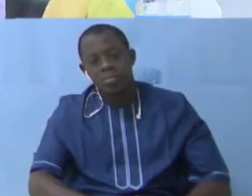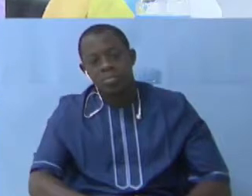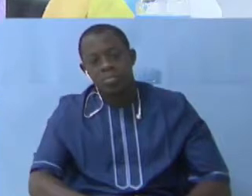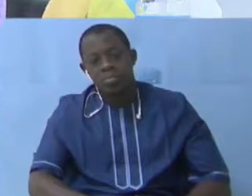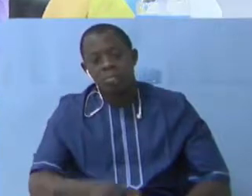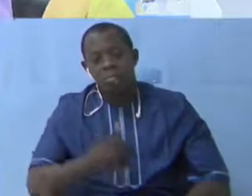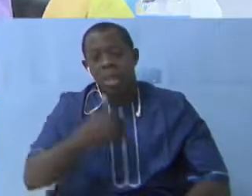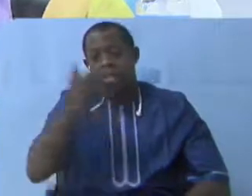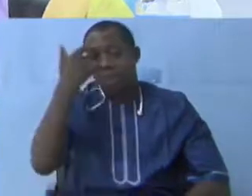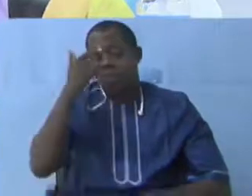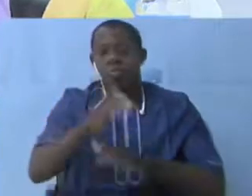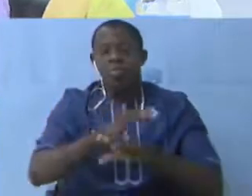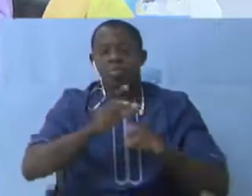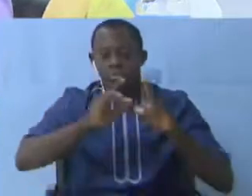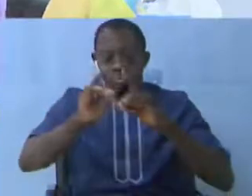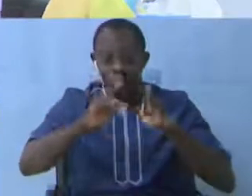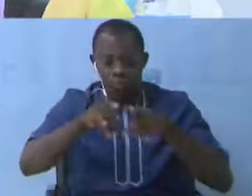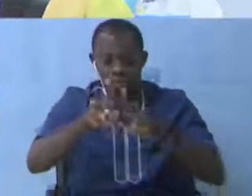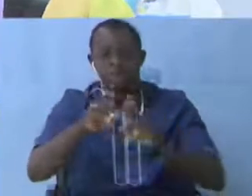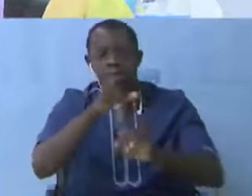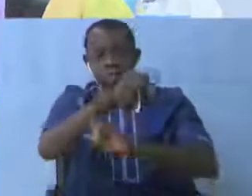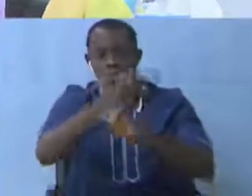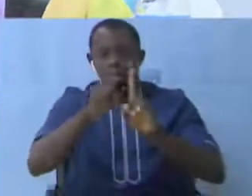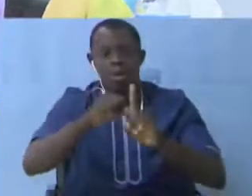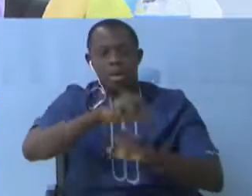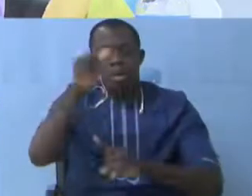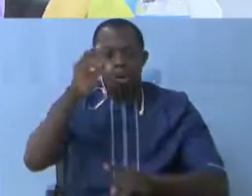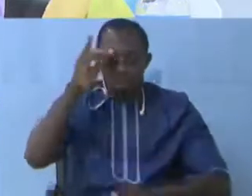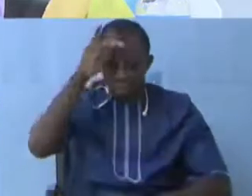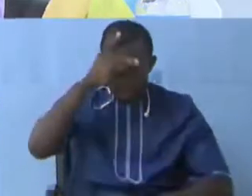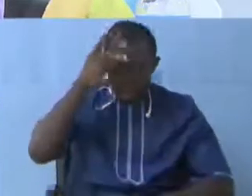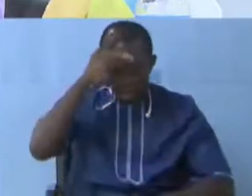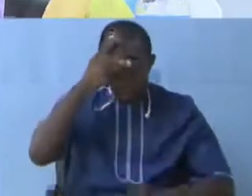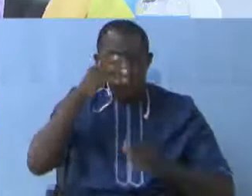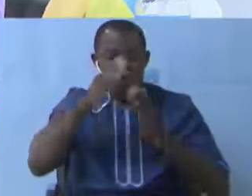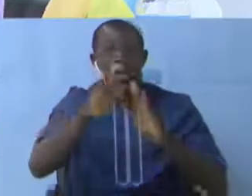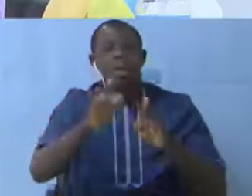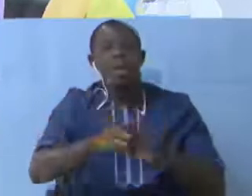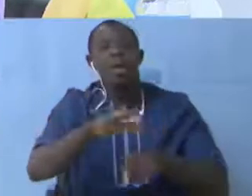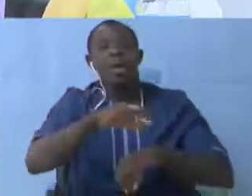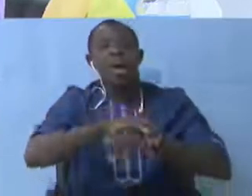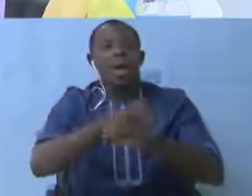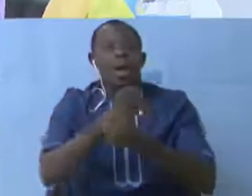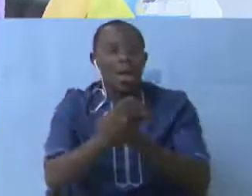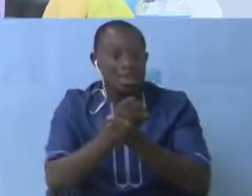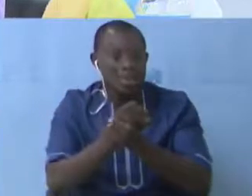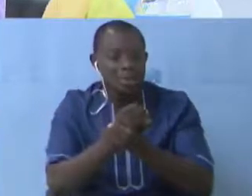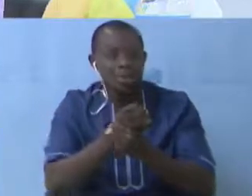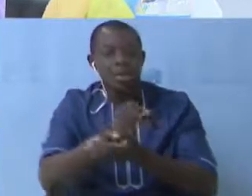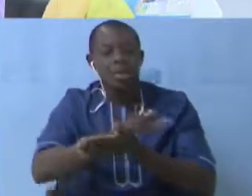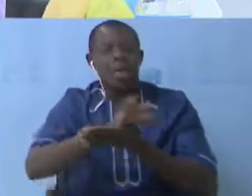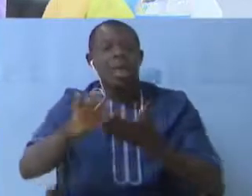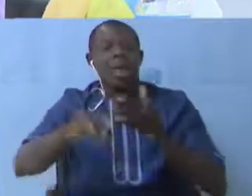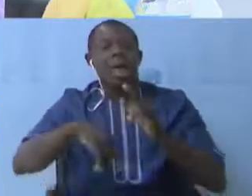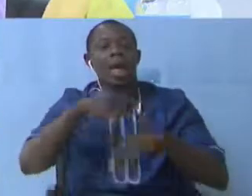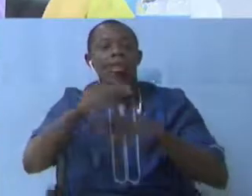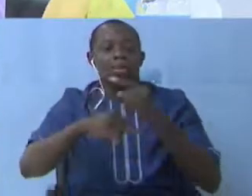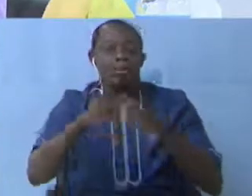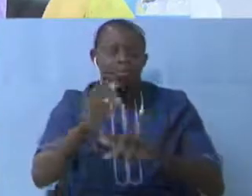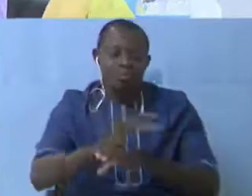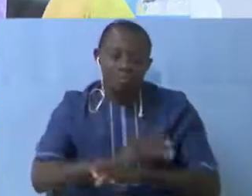the situation, and I think on the political front, the arrest, it was clear that her position was